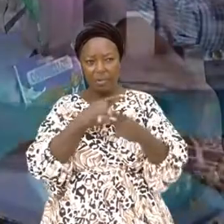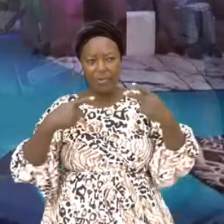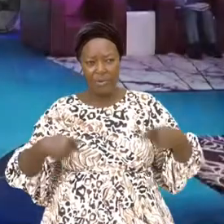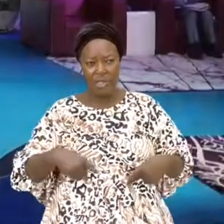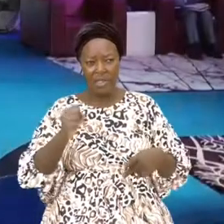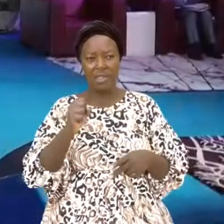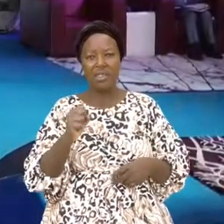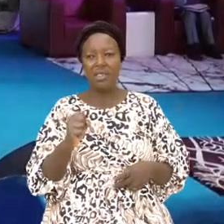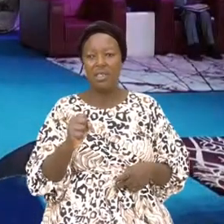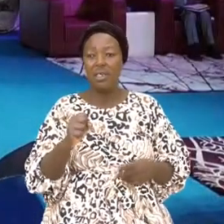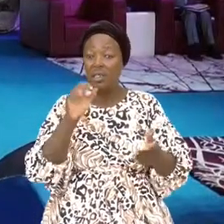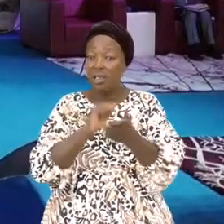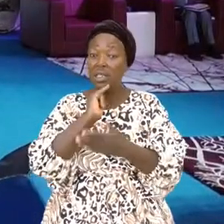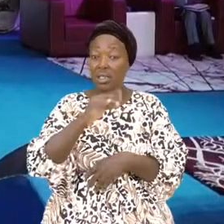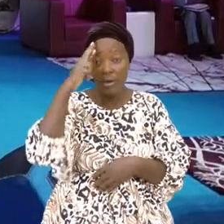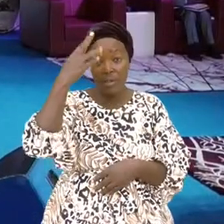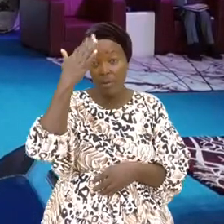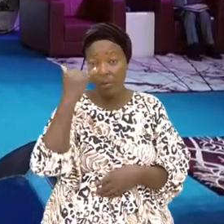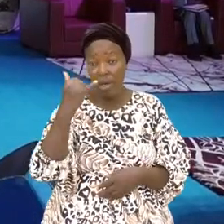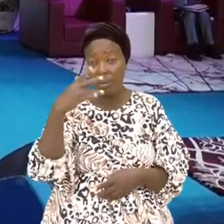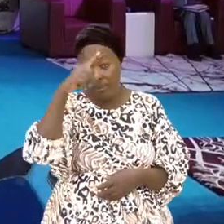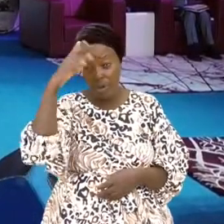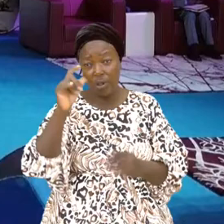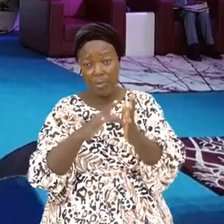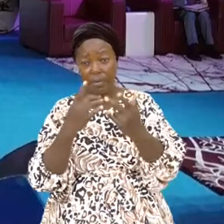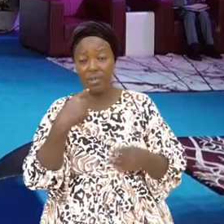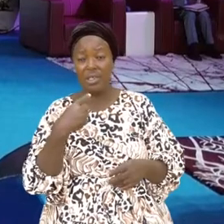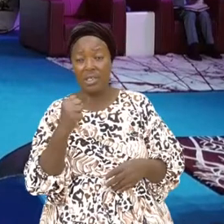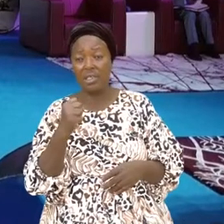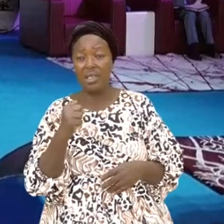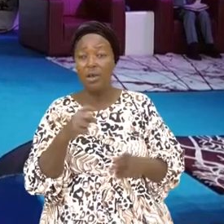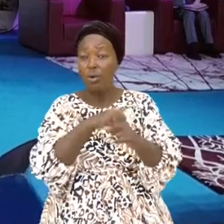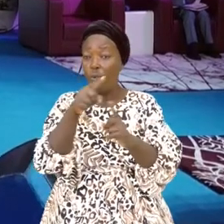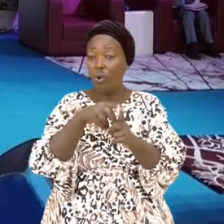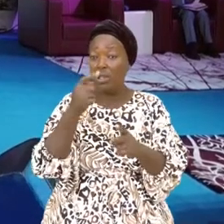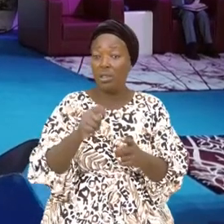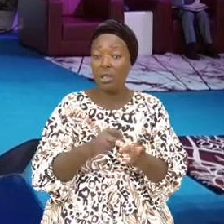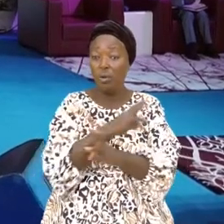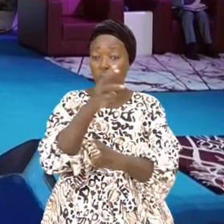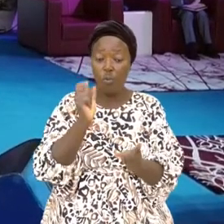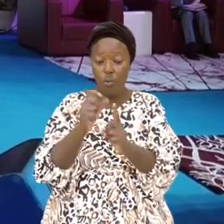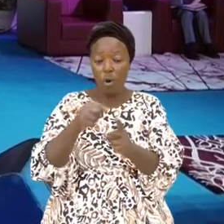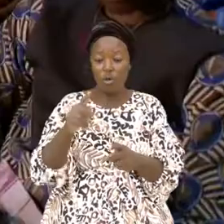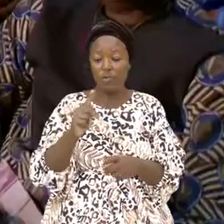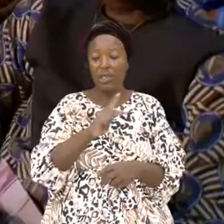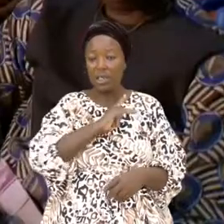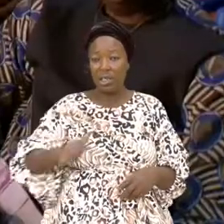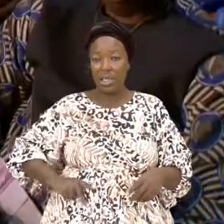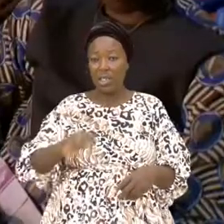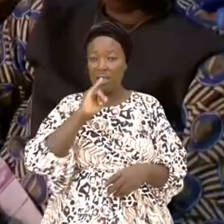priests. That's the reason why, because the Bible says, where the word of the king